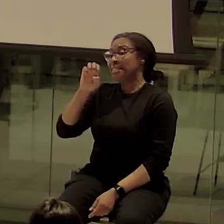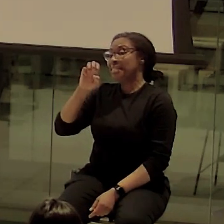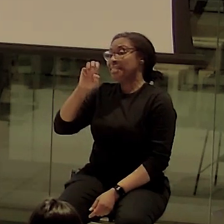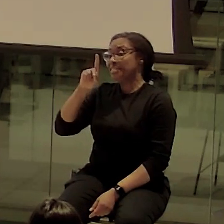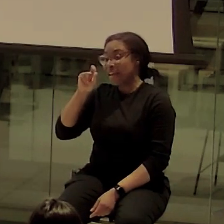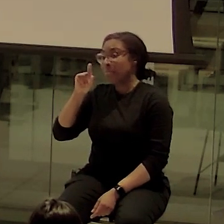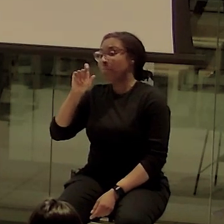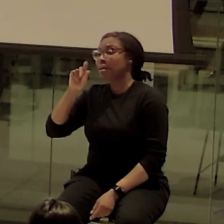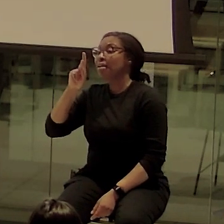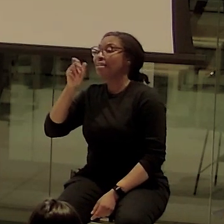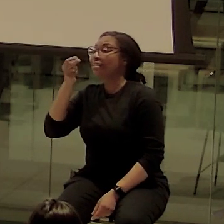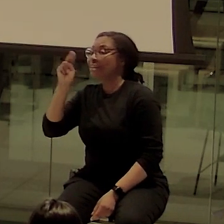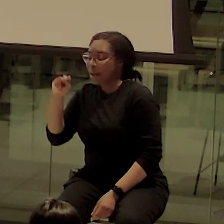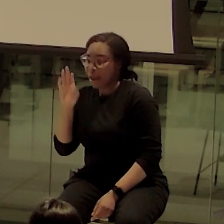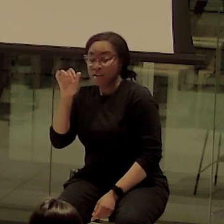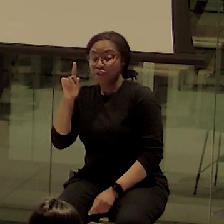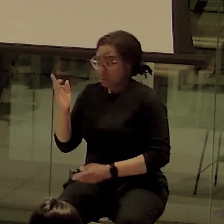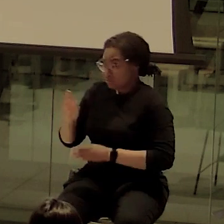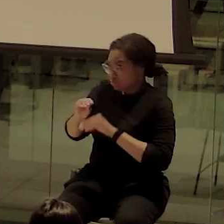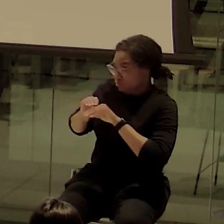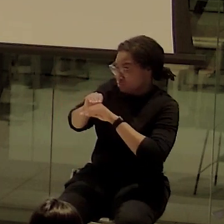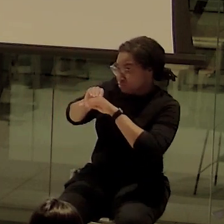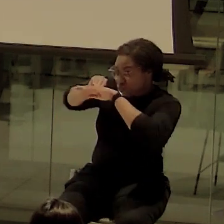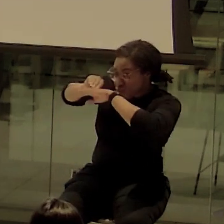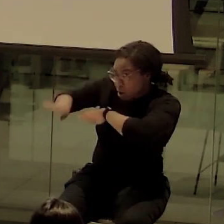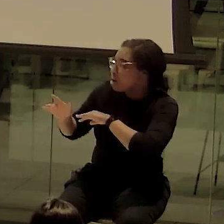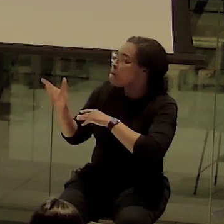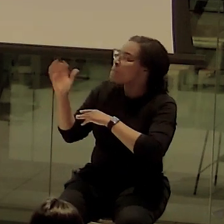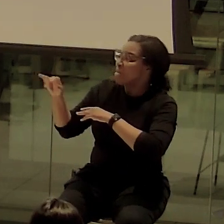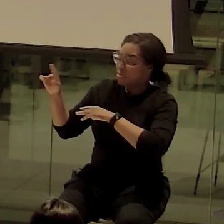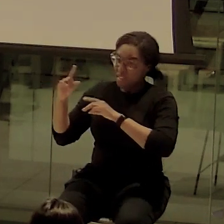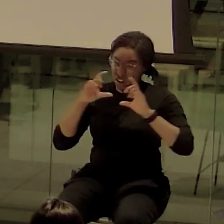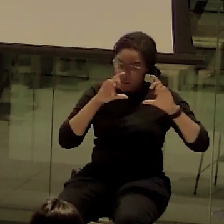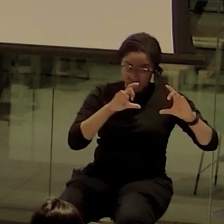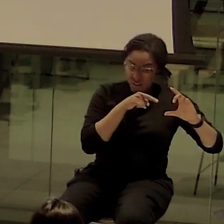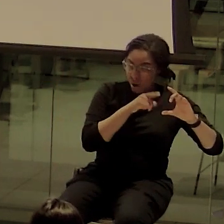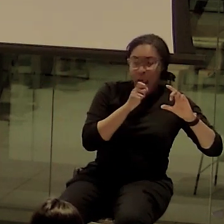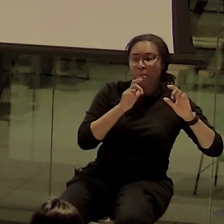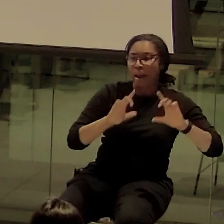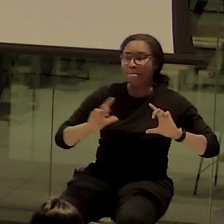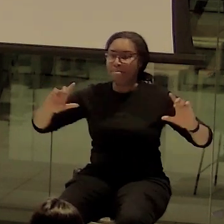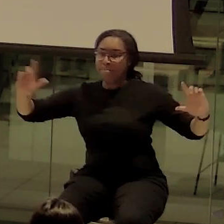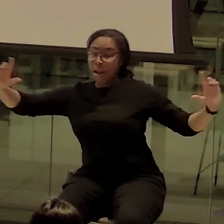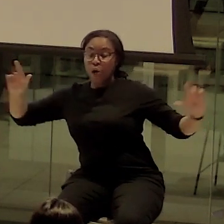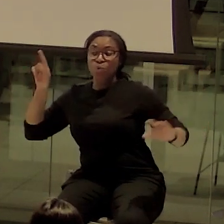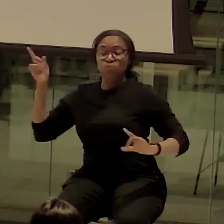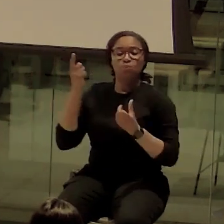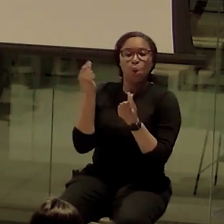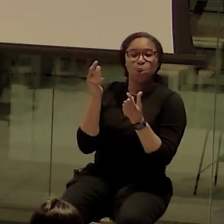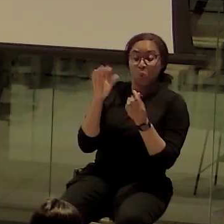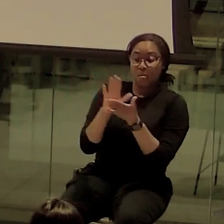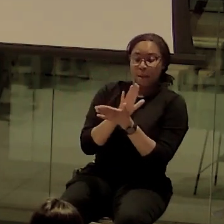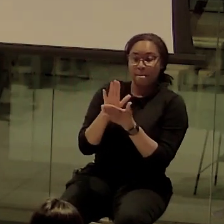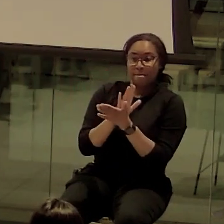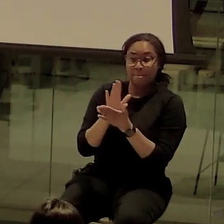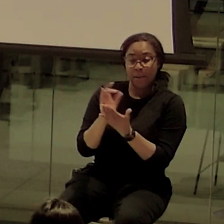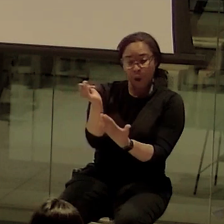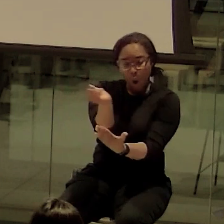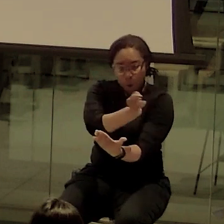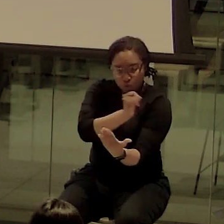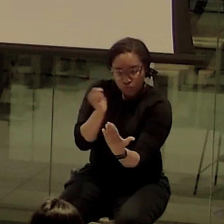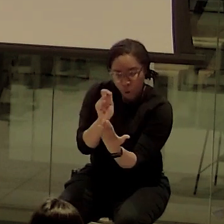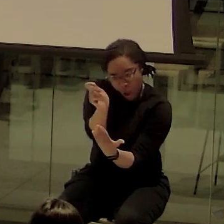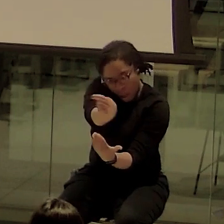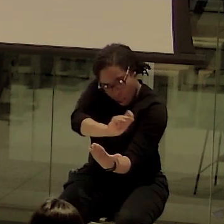Temkin suggests, why don't you make these larger? So what she does is she takes these big pieces of paper and she draws and she cuts them